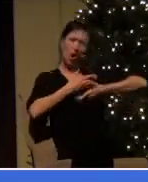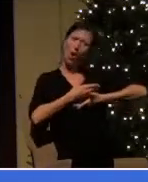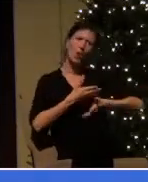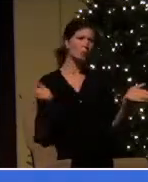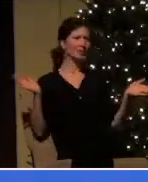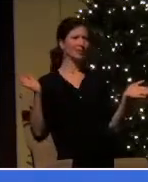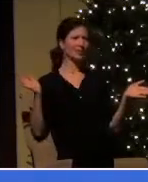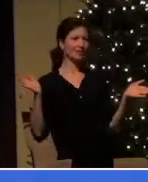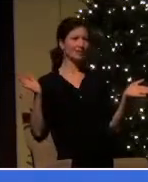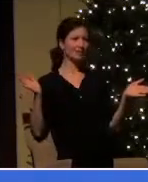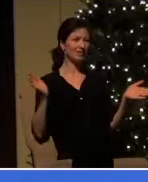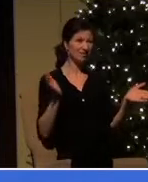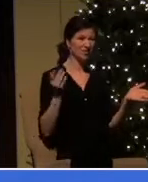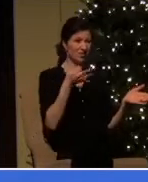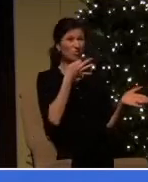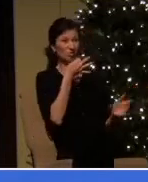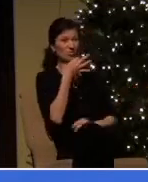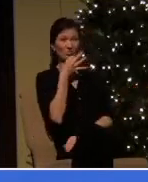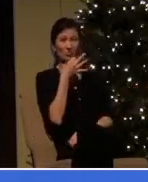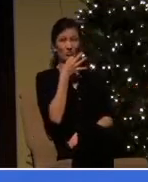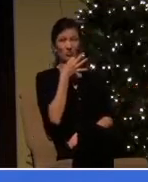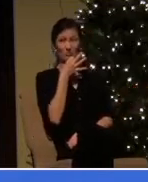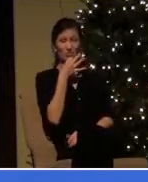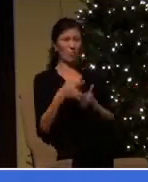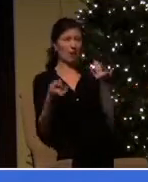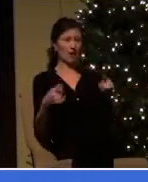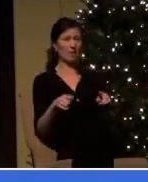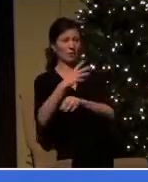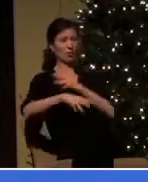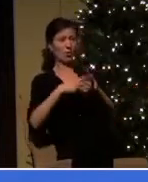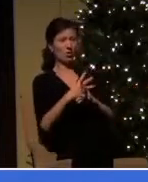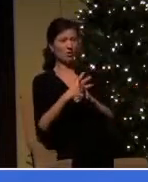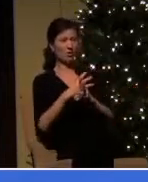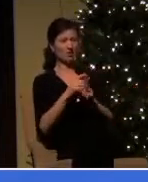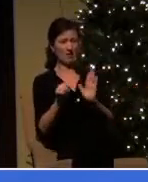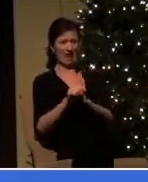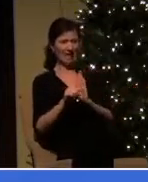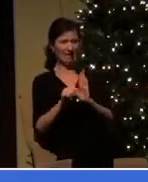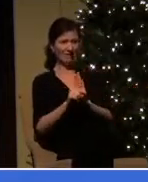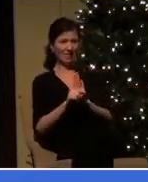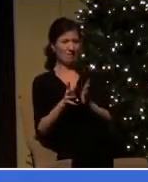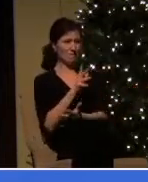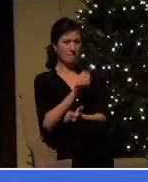Doesn't take you very long before you discover the world is a mean place.